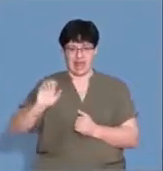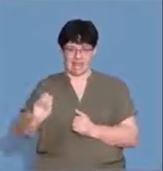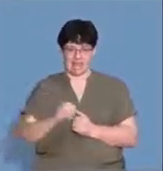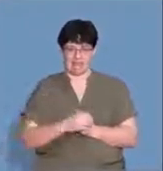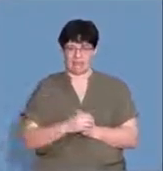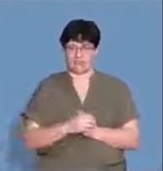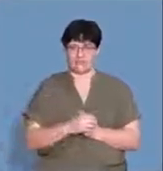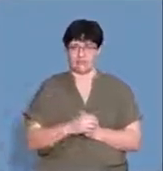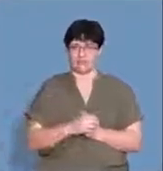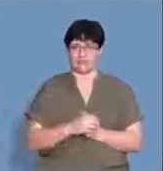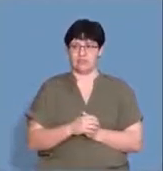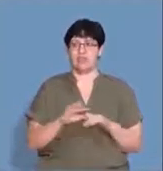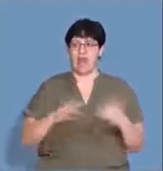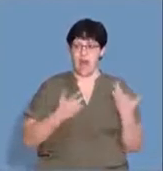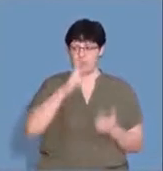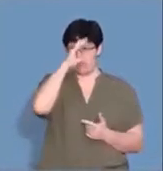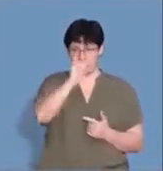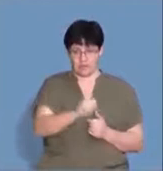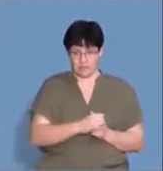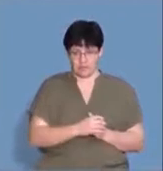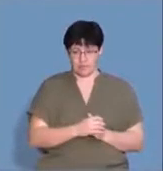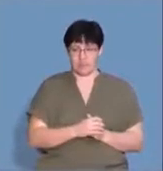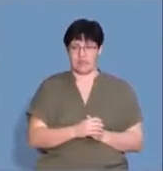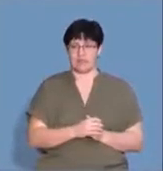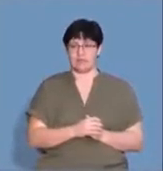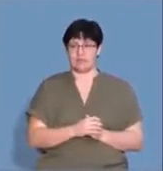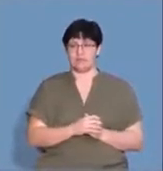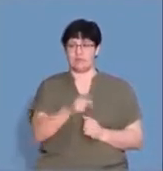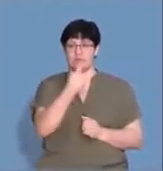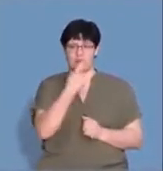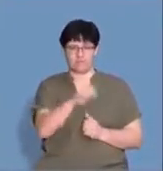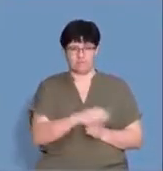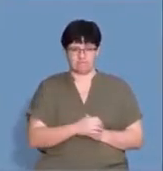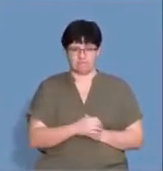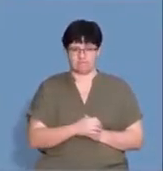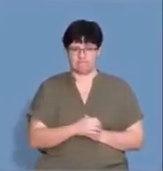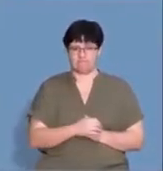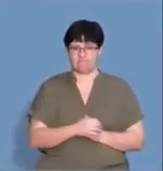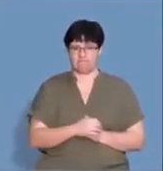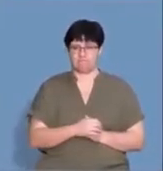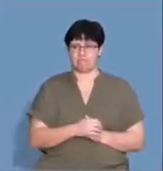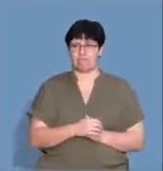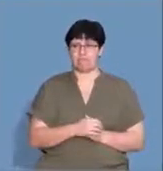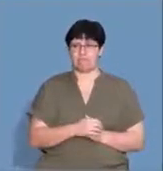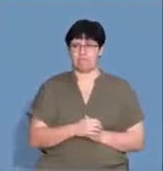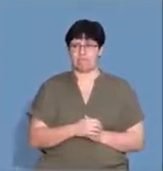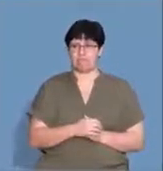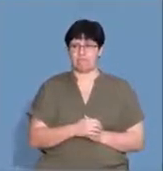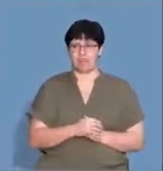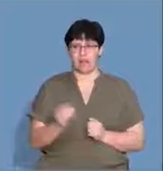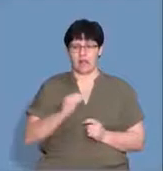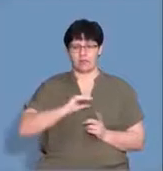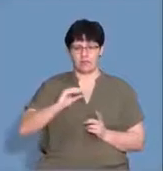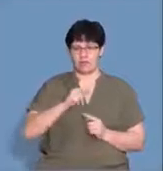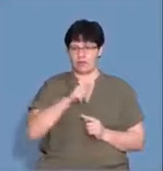your average. So that's how I remember them. Let's see what you guys said. So our responses off